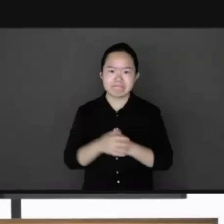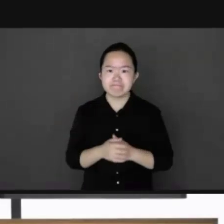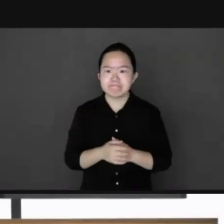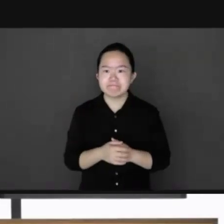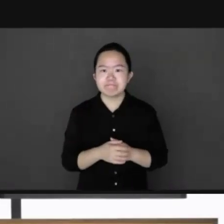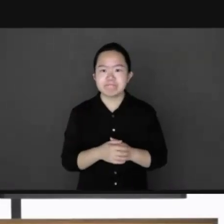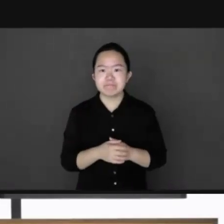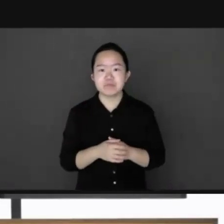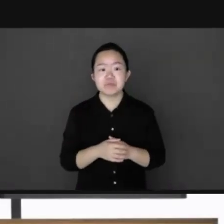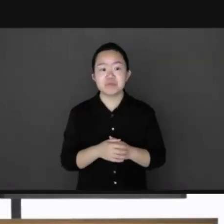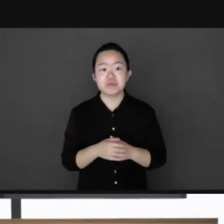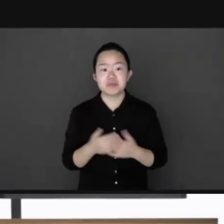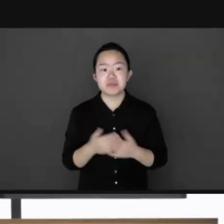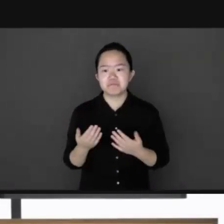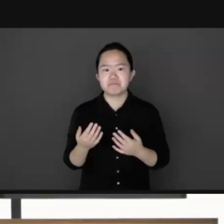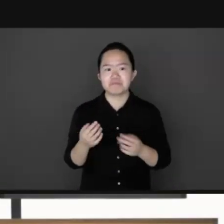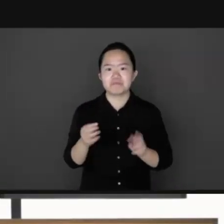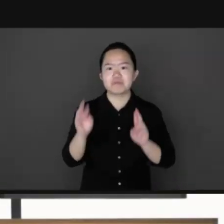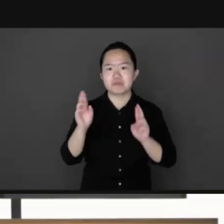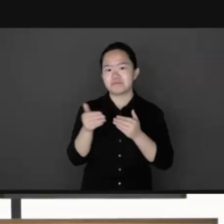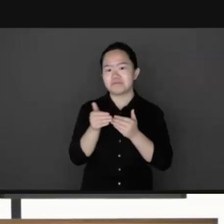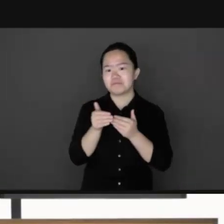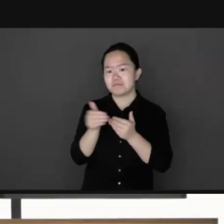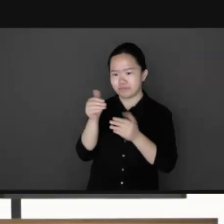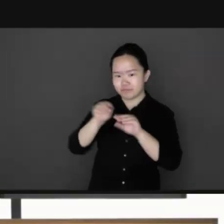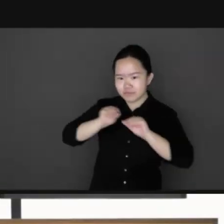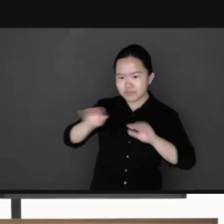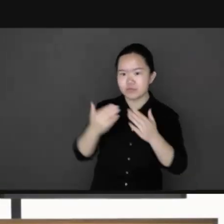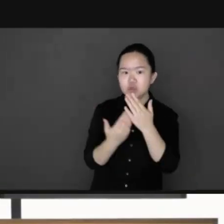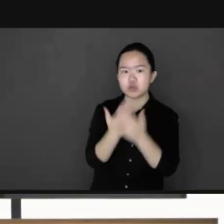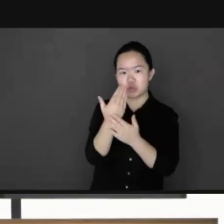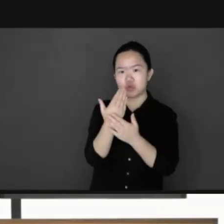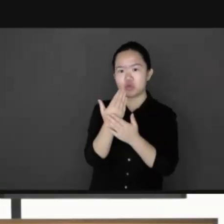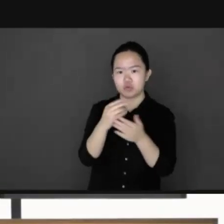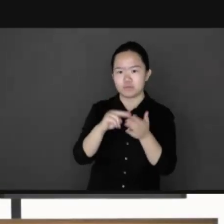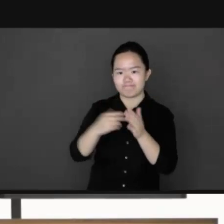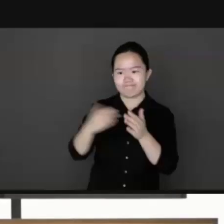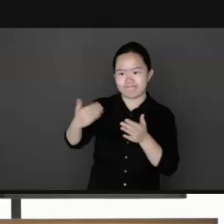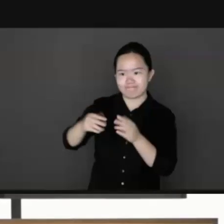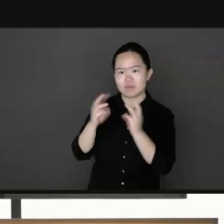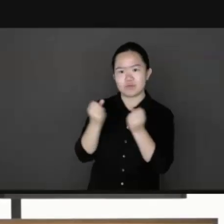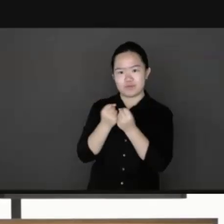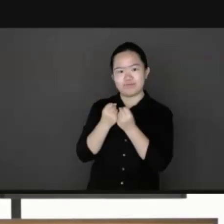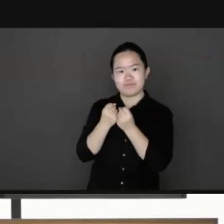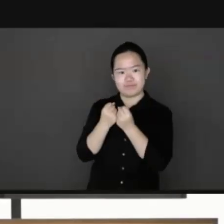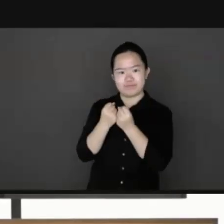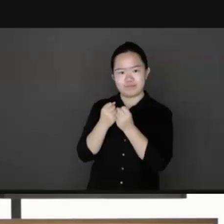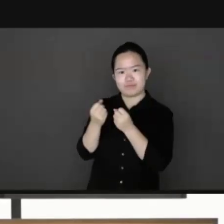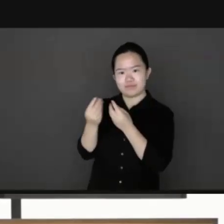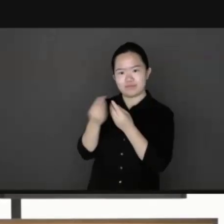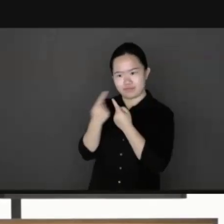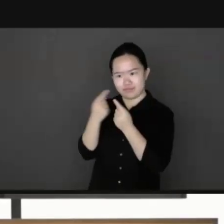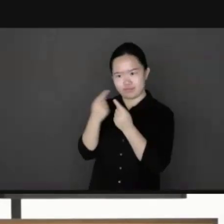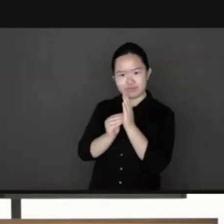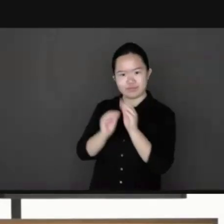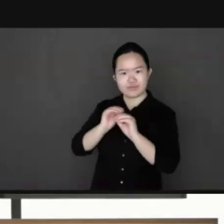think. So yes, learned an awful lot from that last workshop, certainly. Thank you, Mike. So if we don't